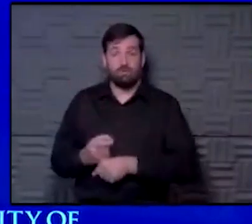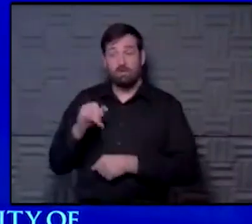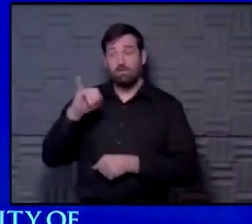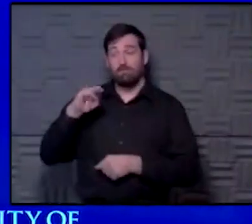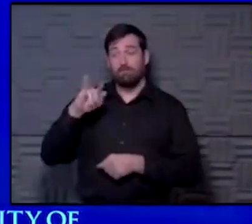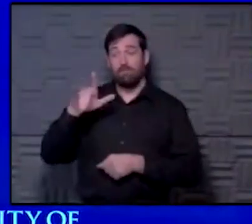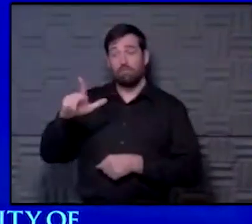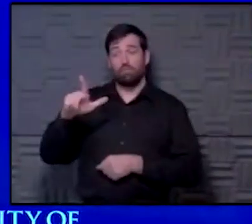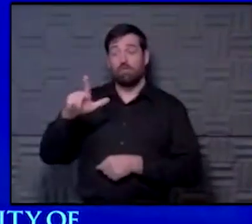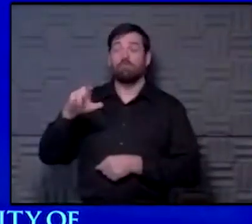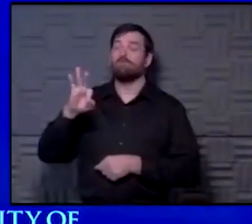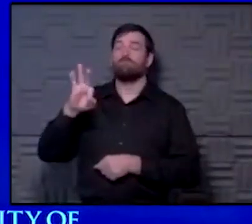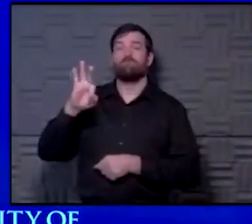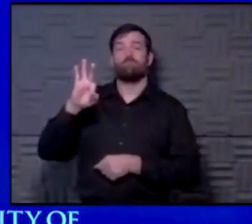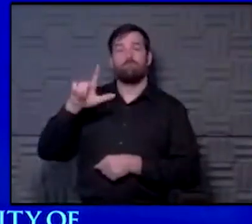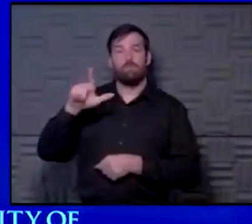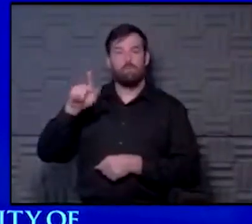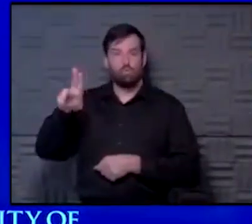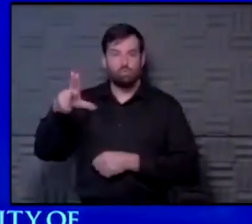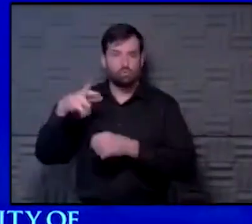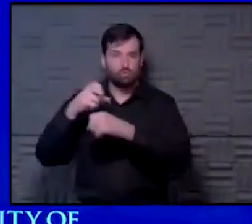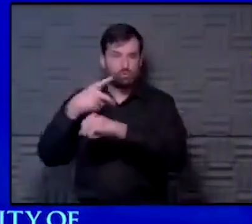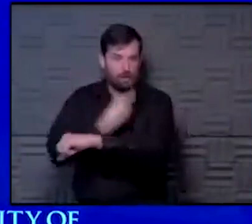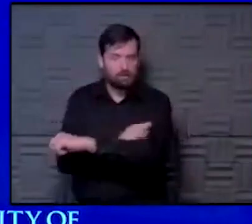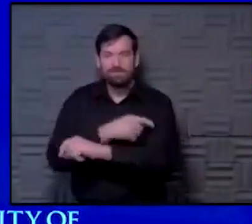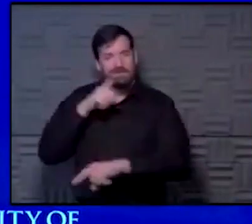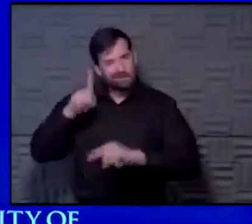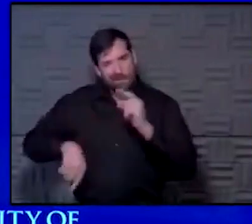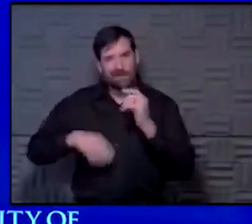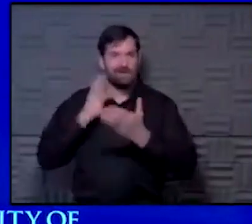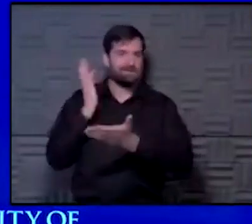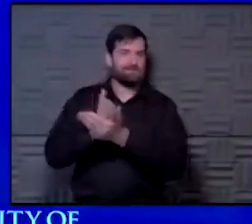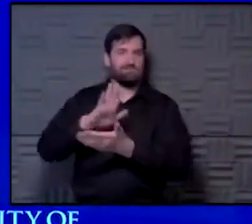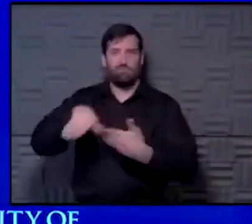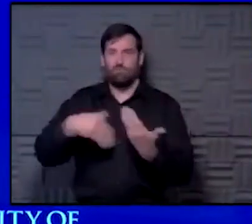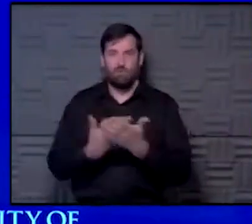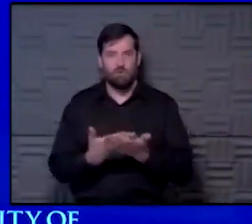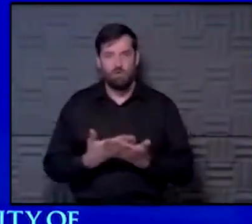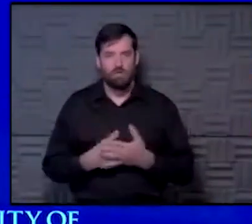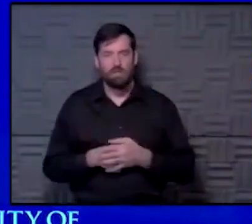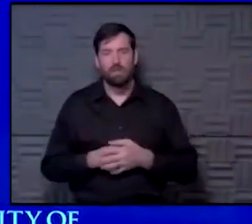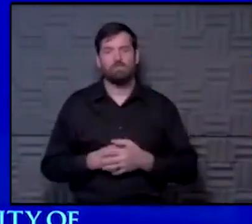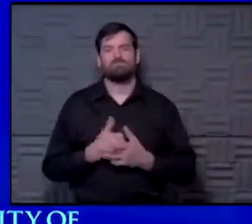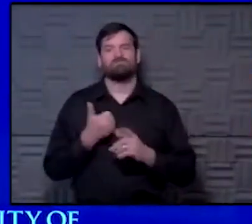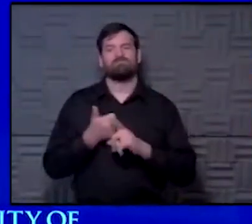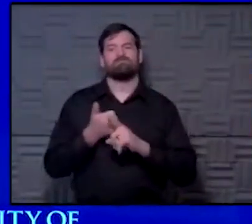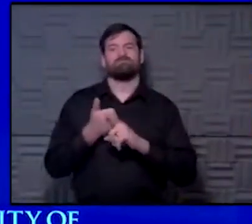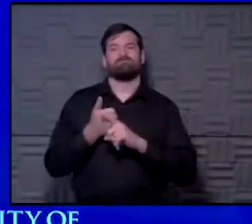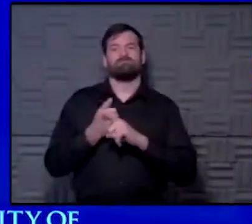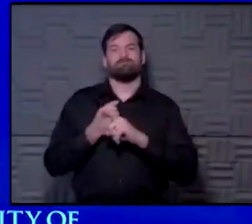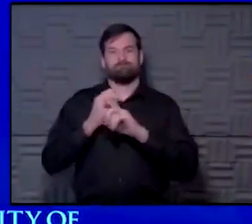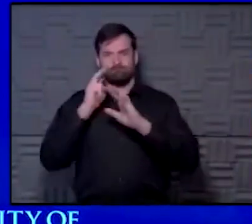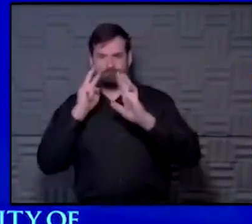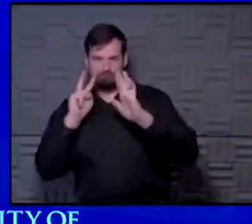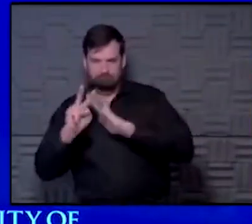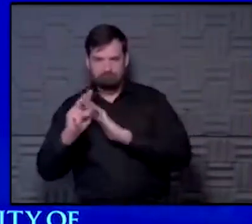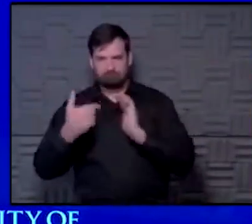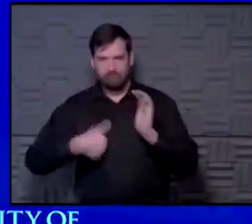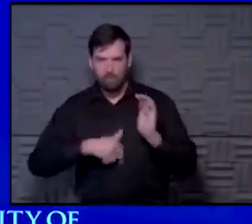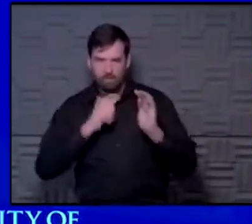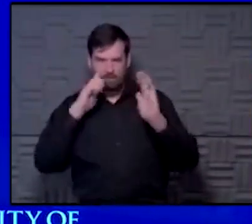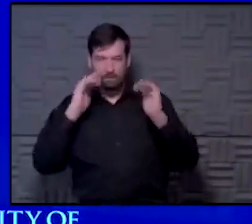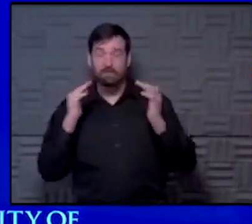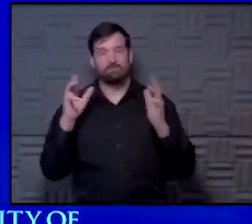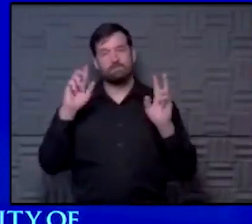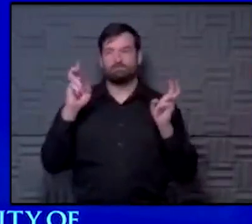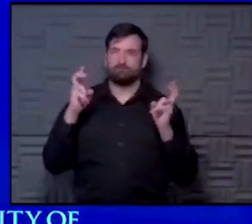can't protect against every single one of them. Right. So it is a sort of forward-looking choice at what we think, or I say